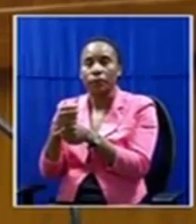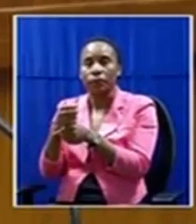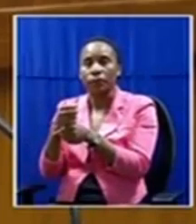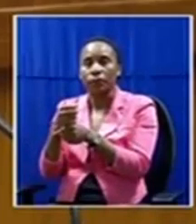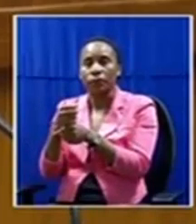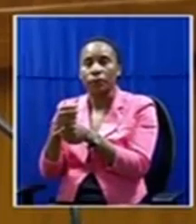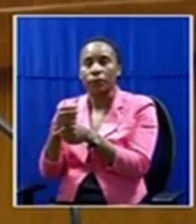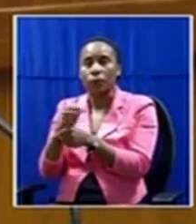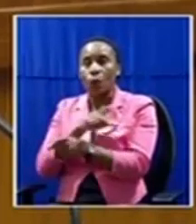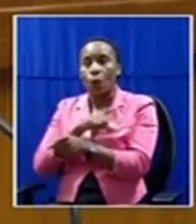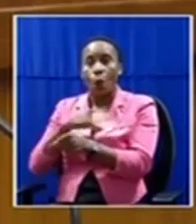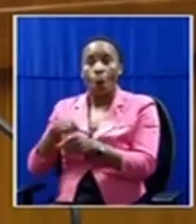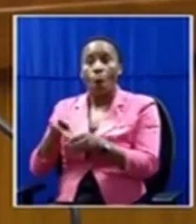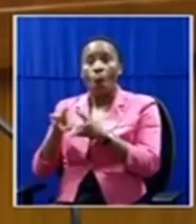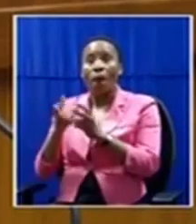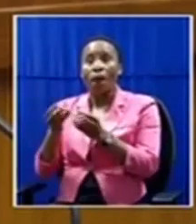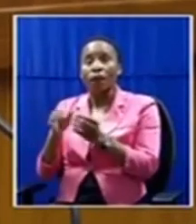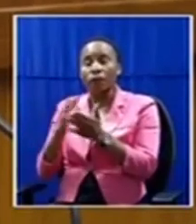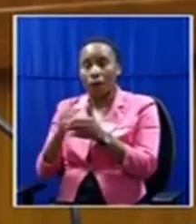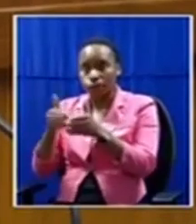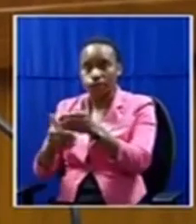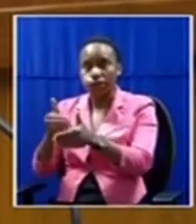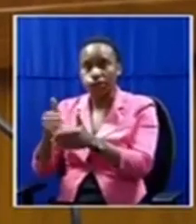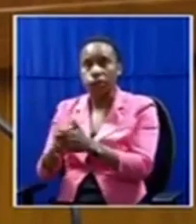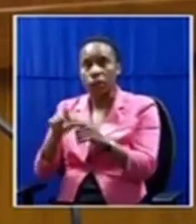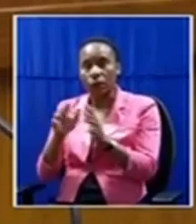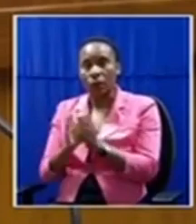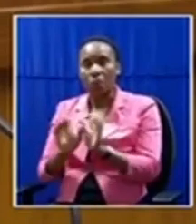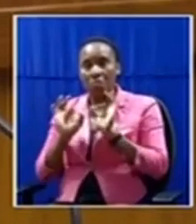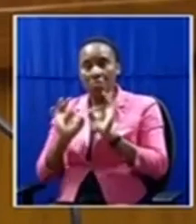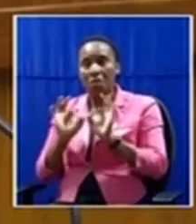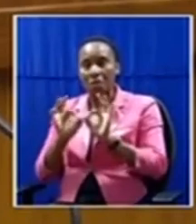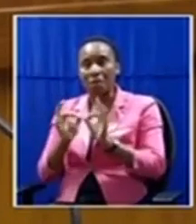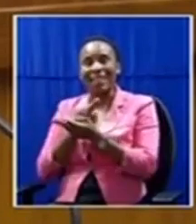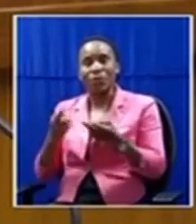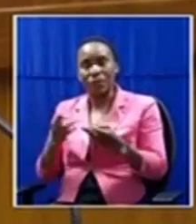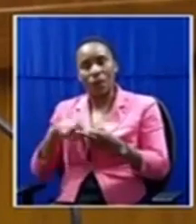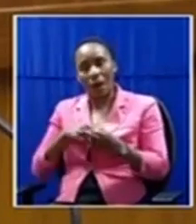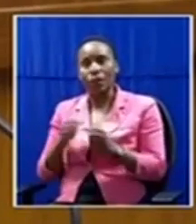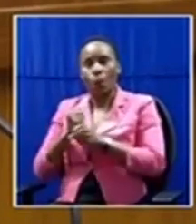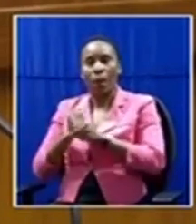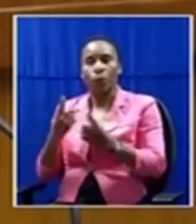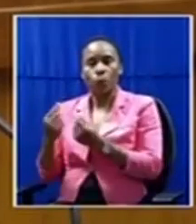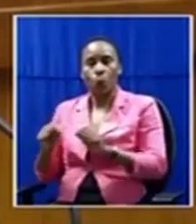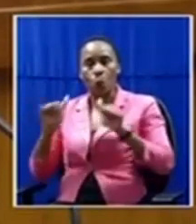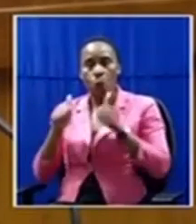We have a long way to go in terms of adequate resources for us to do our work.